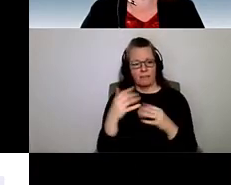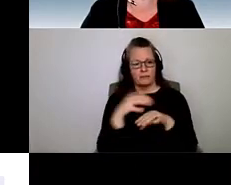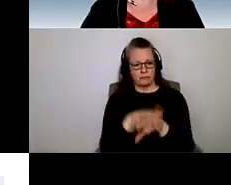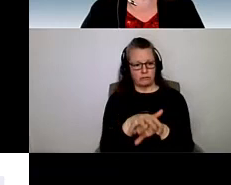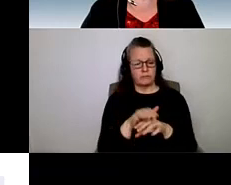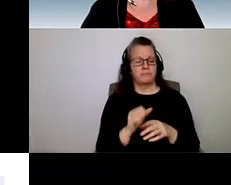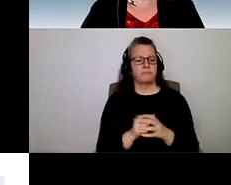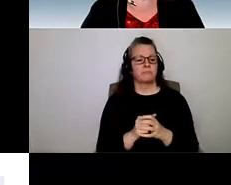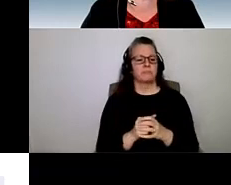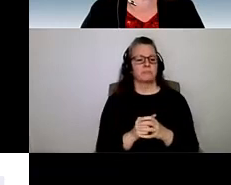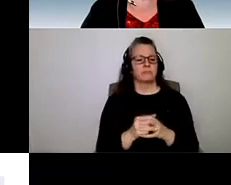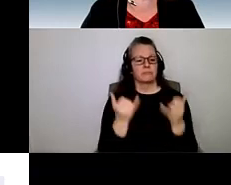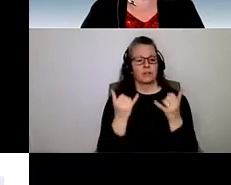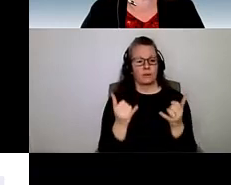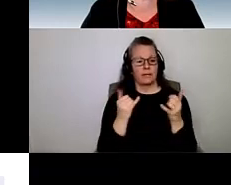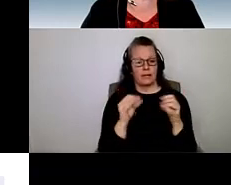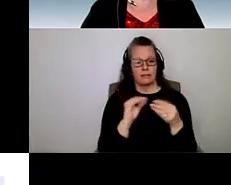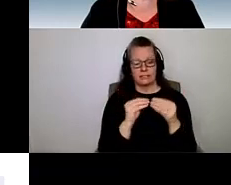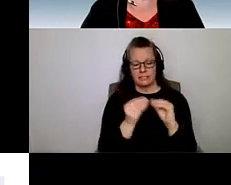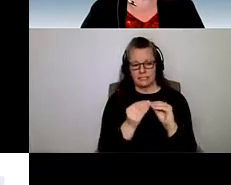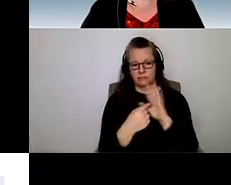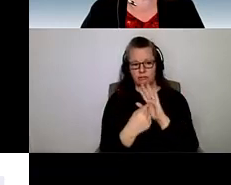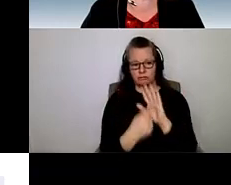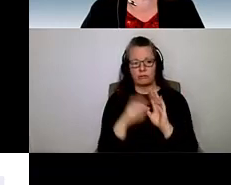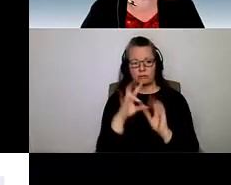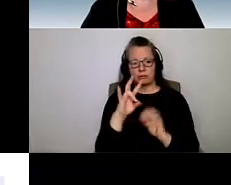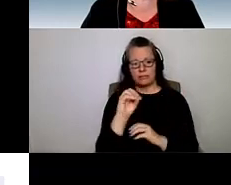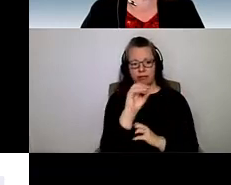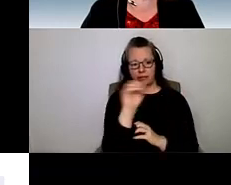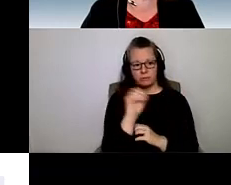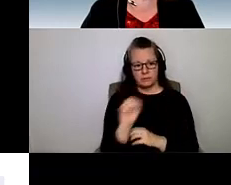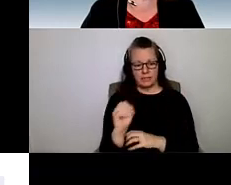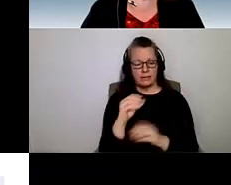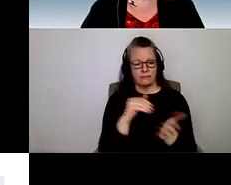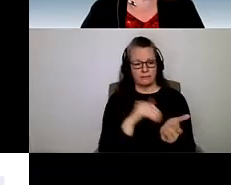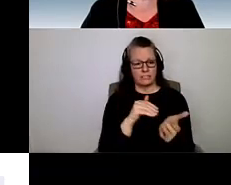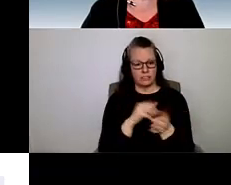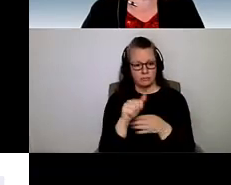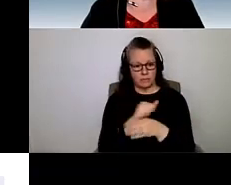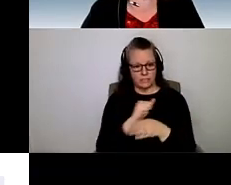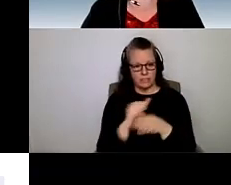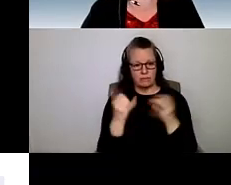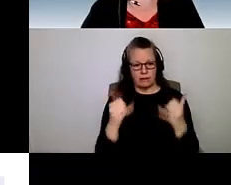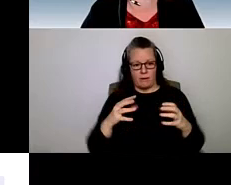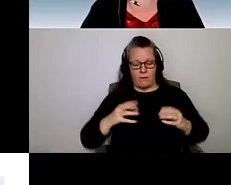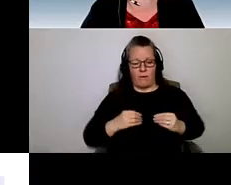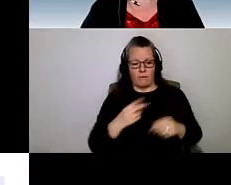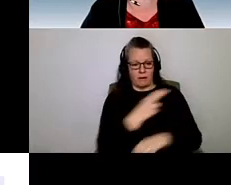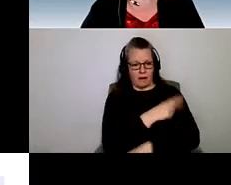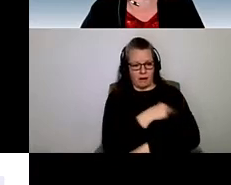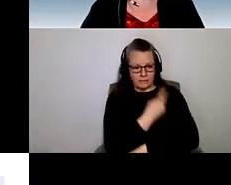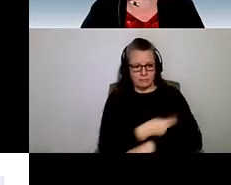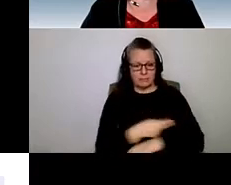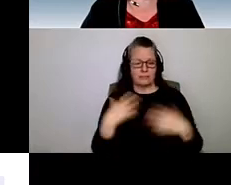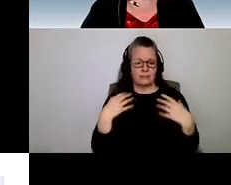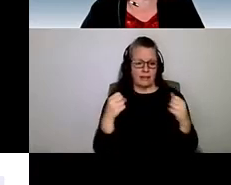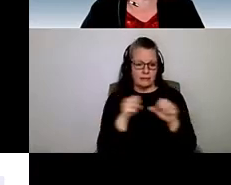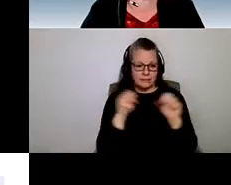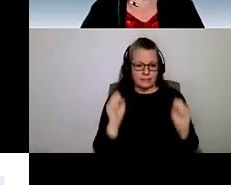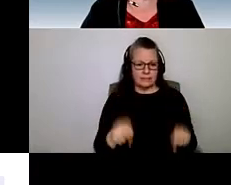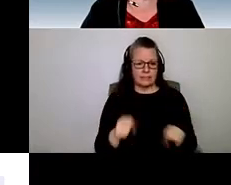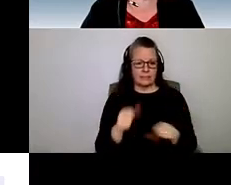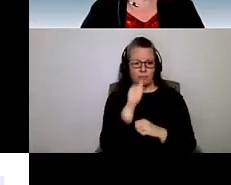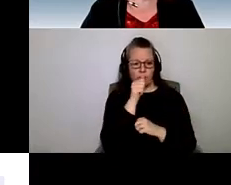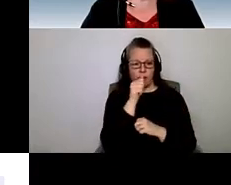the statistics are showing us 70% of physician practices are now owned by hospitals, health systems, private